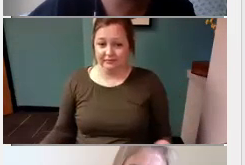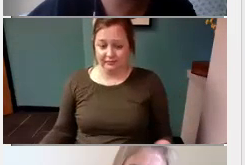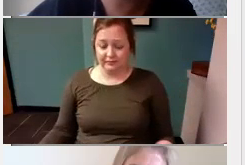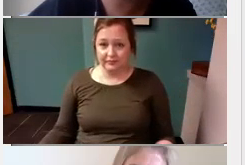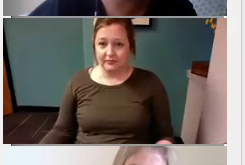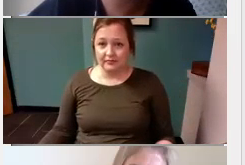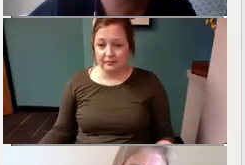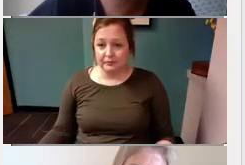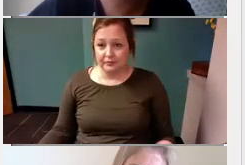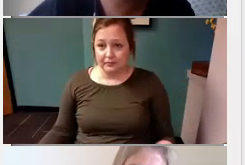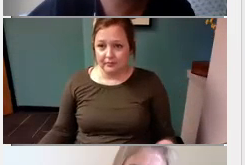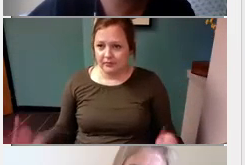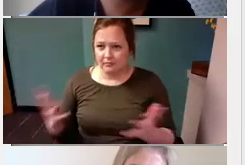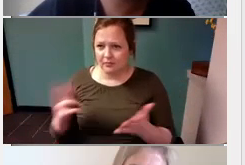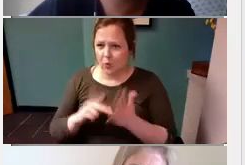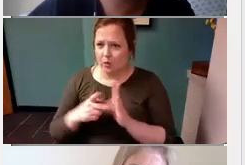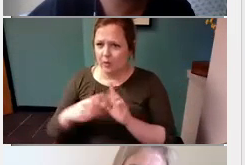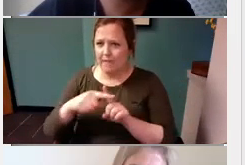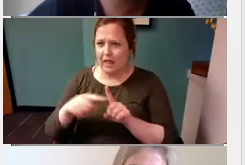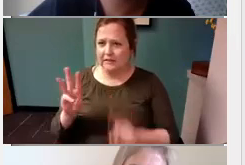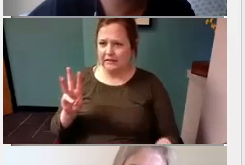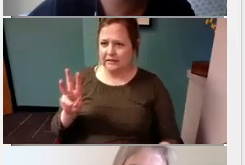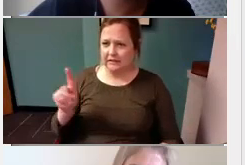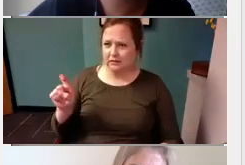Dheeraj, what do you mean plus 6?